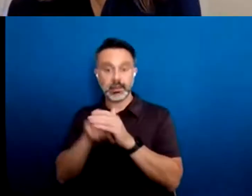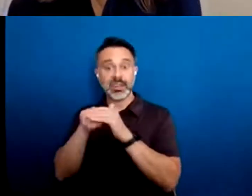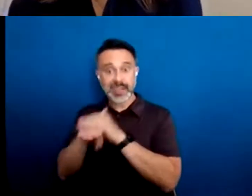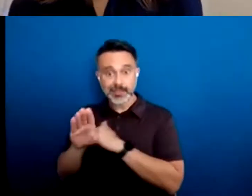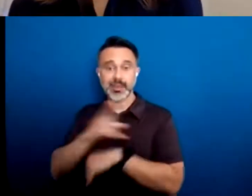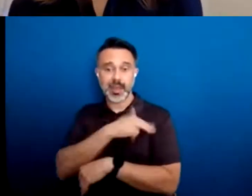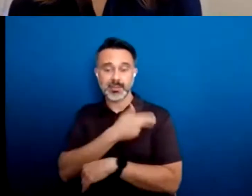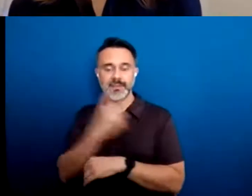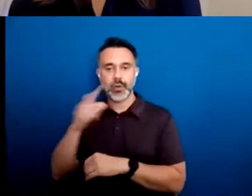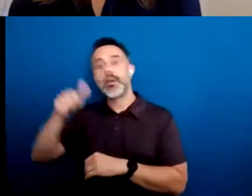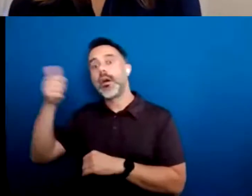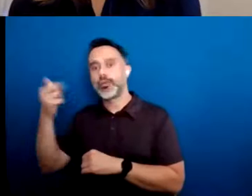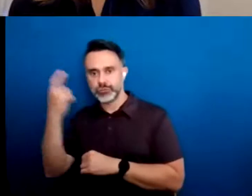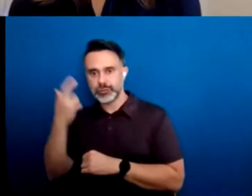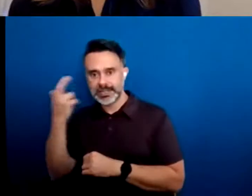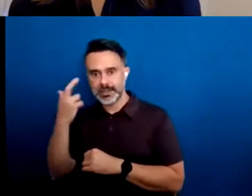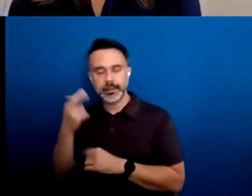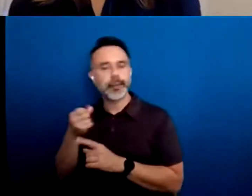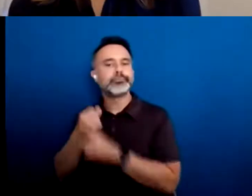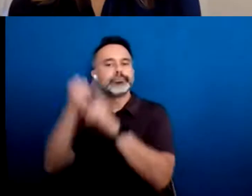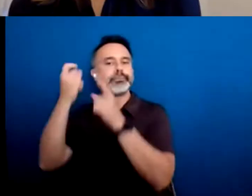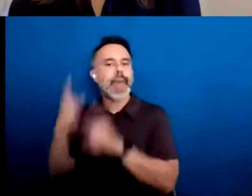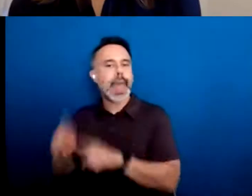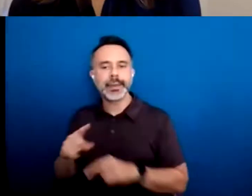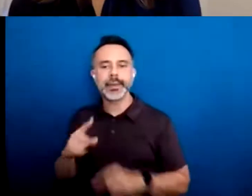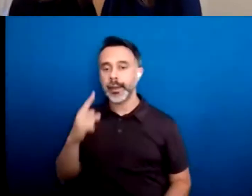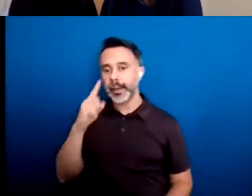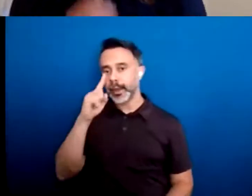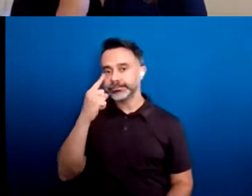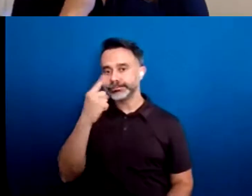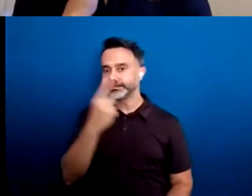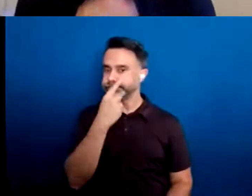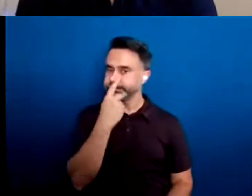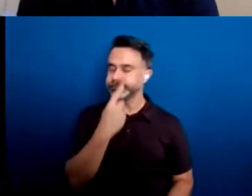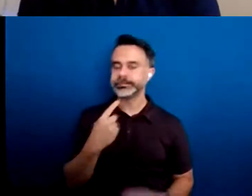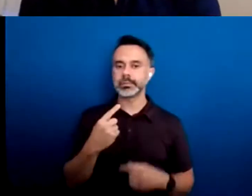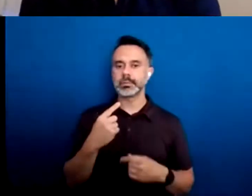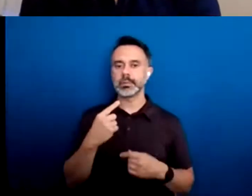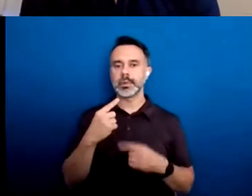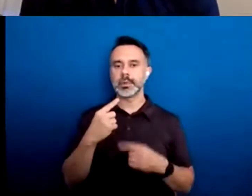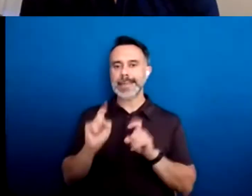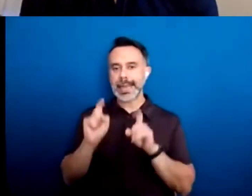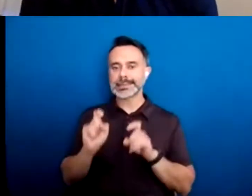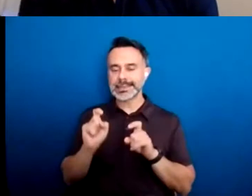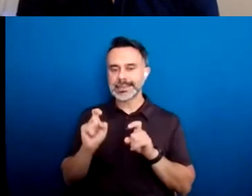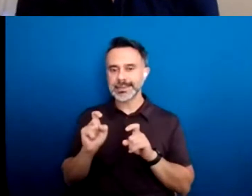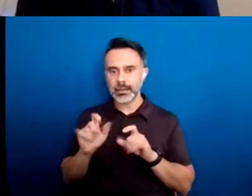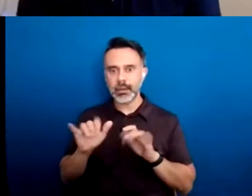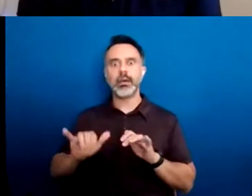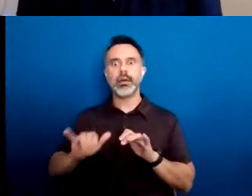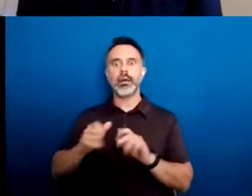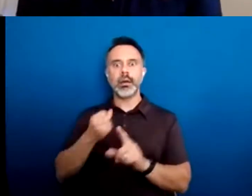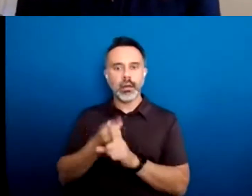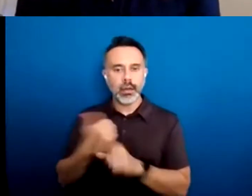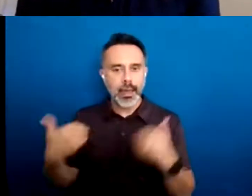they ended up just getting a nasal swab when they were admitted to the hospital. So so out of whatever